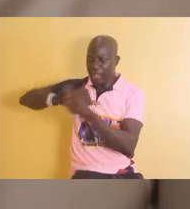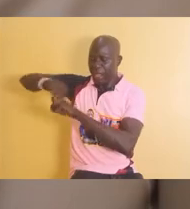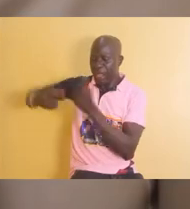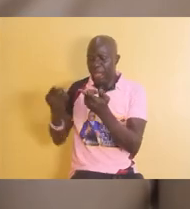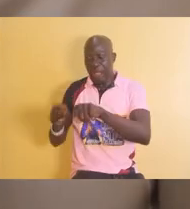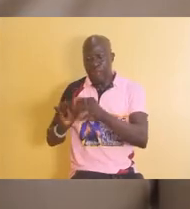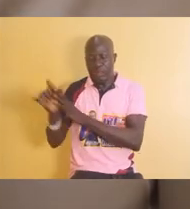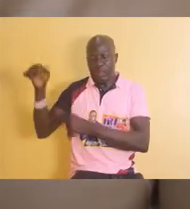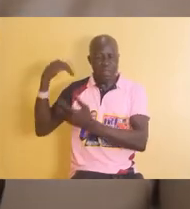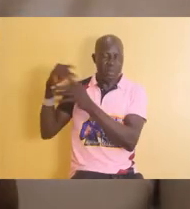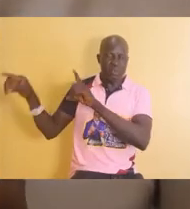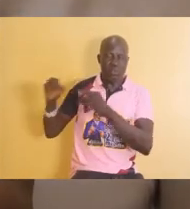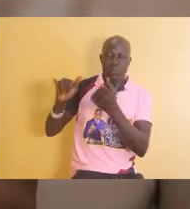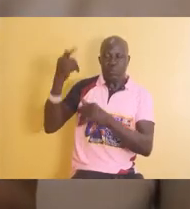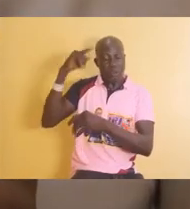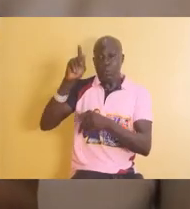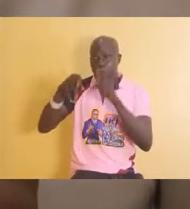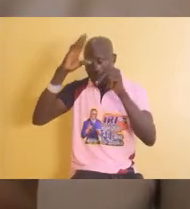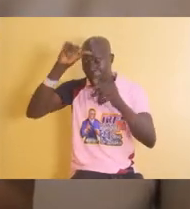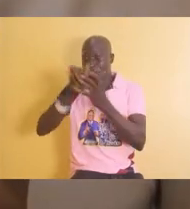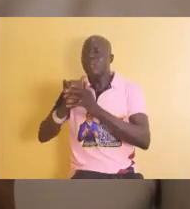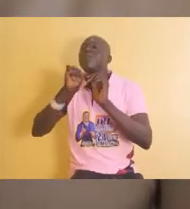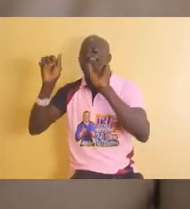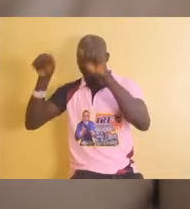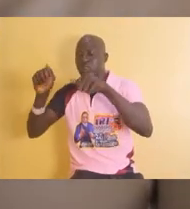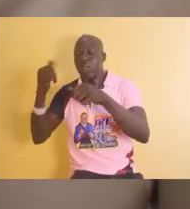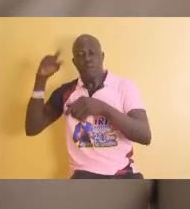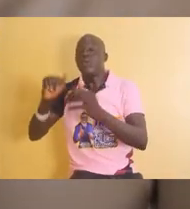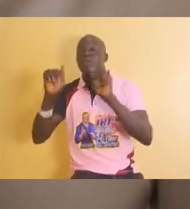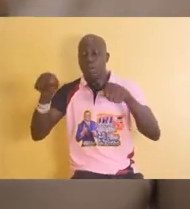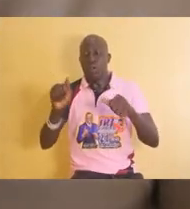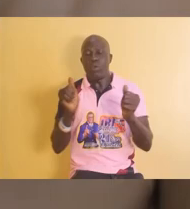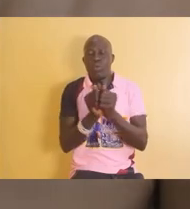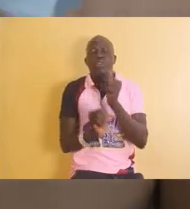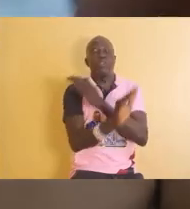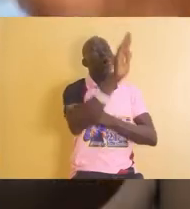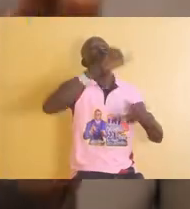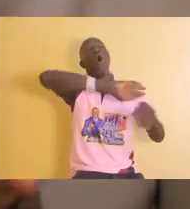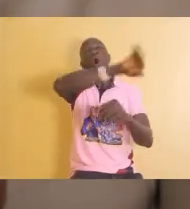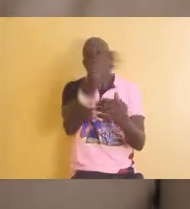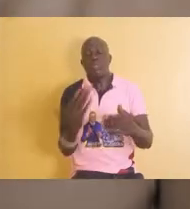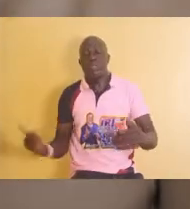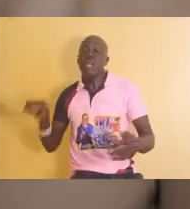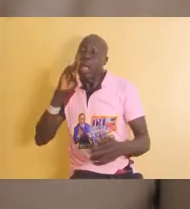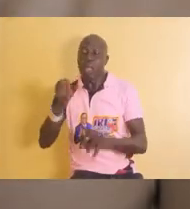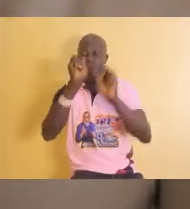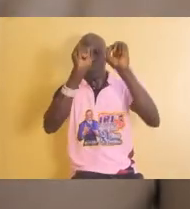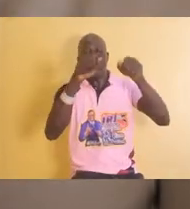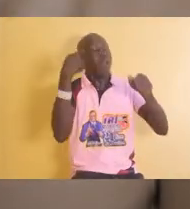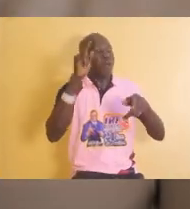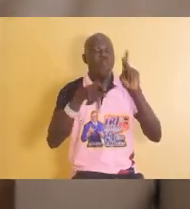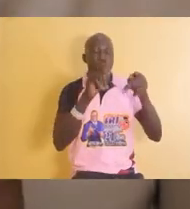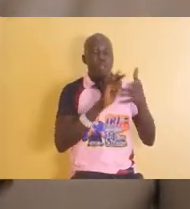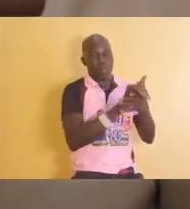forget about what you have failed fun eniyan o le soro se for might may be impossible but fun olorun for with god o gbogbo ni si se fun awon to ba